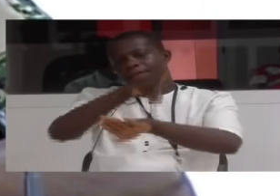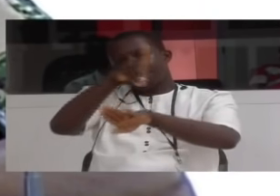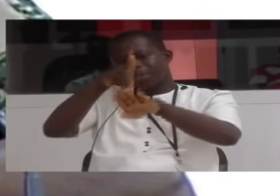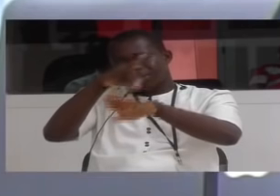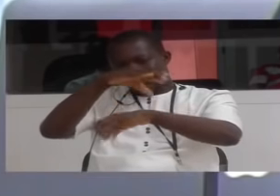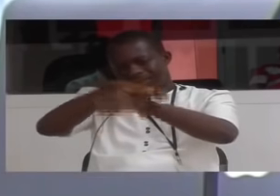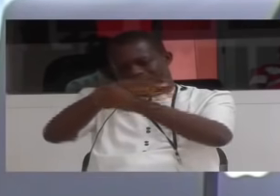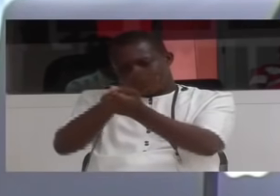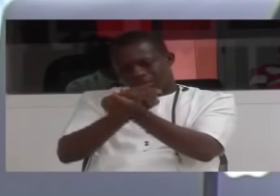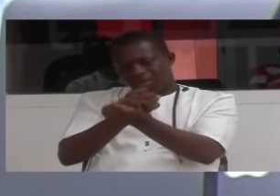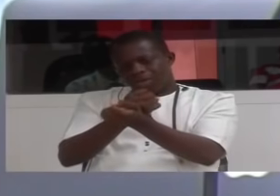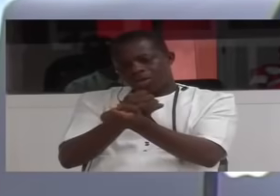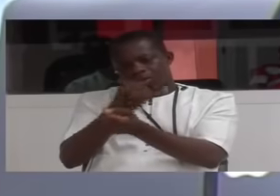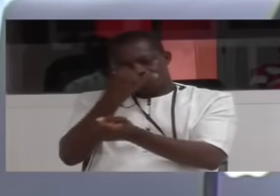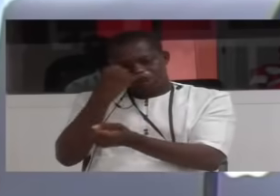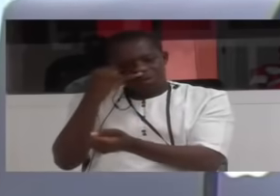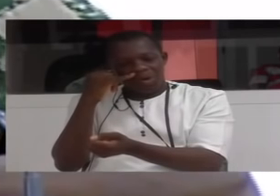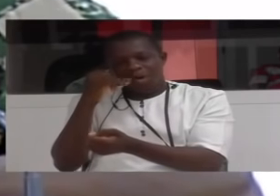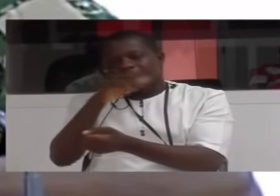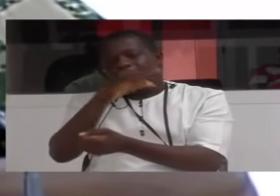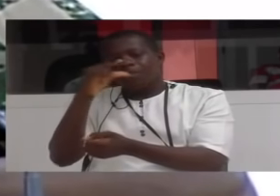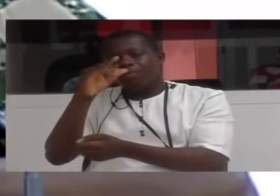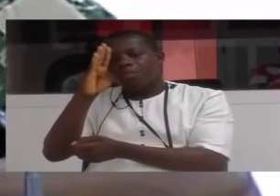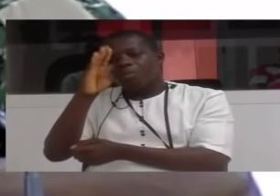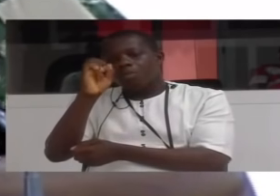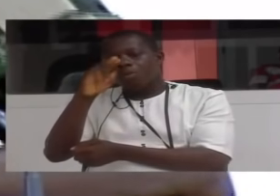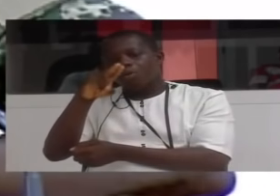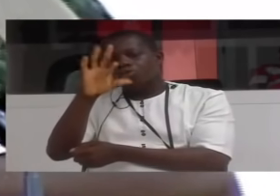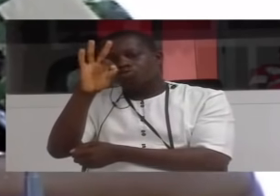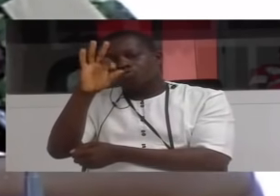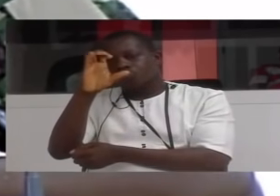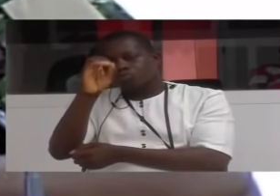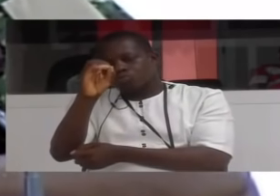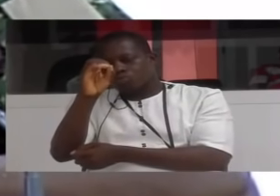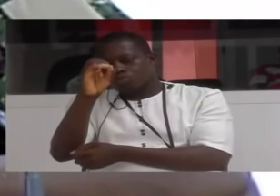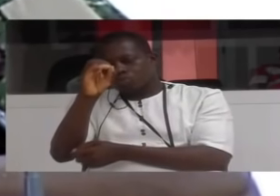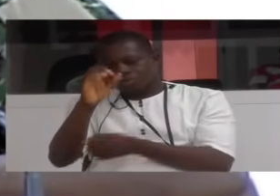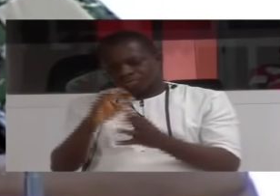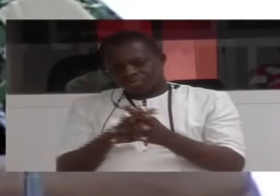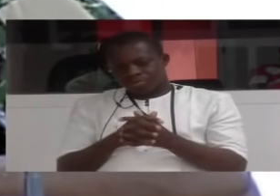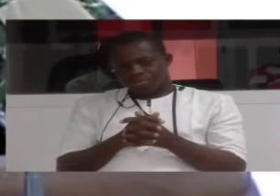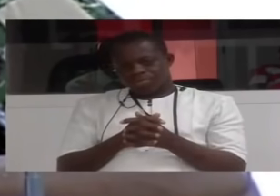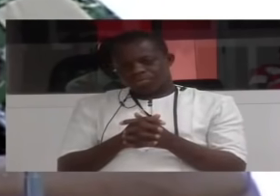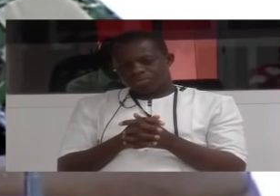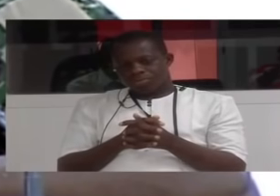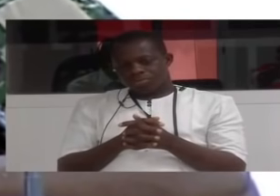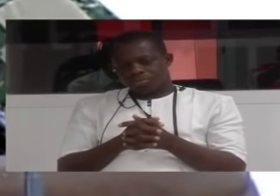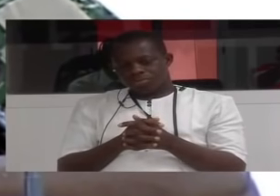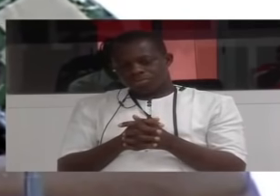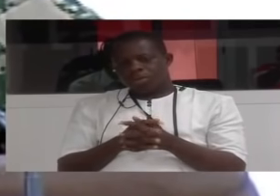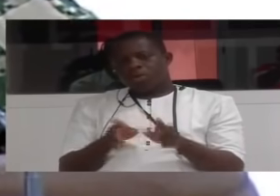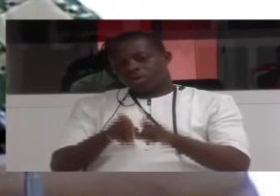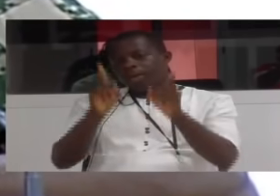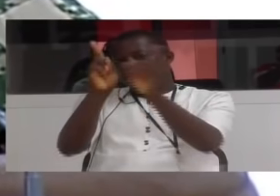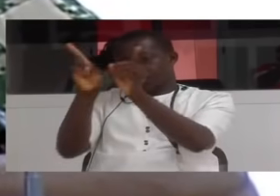I forgot the name of the place. Bonto. But this is Bonto. We had they seized those drugs. Dajé non am ak ñom